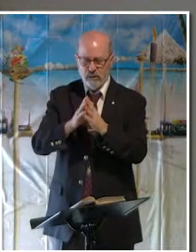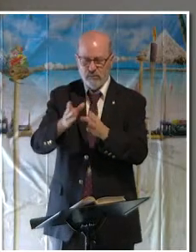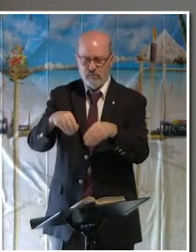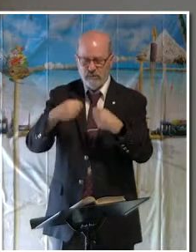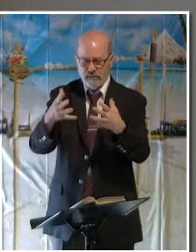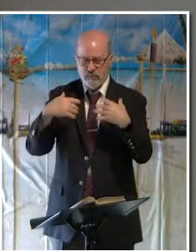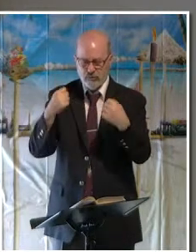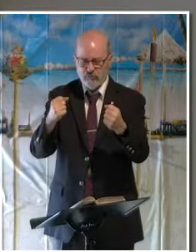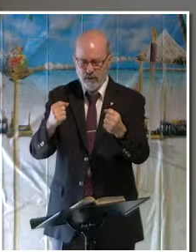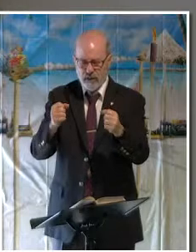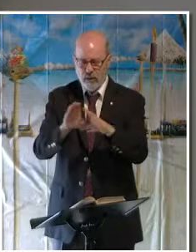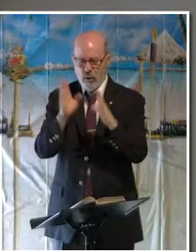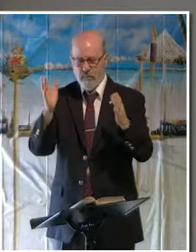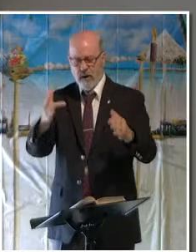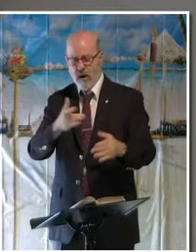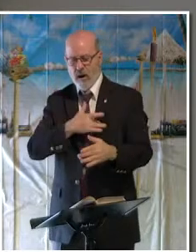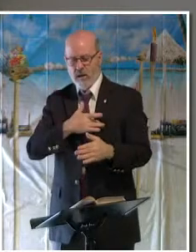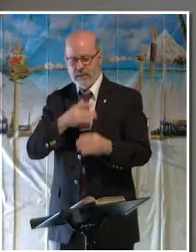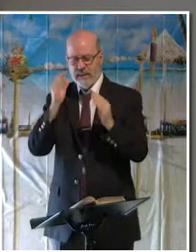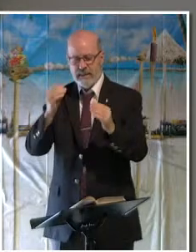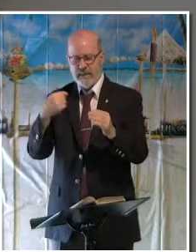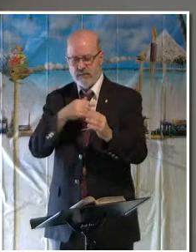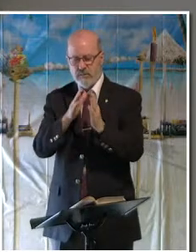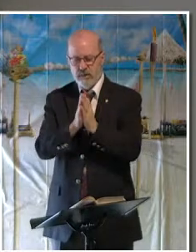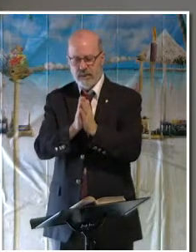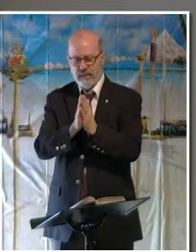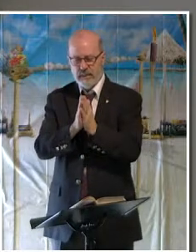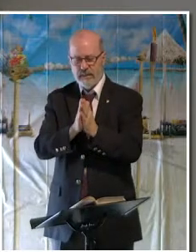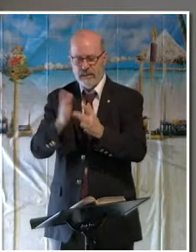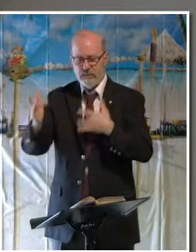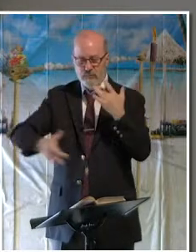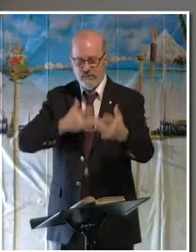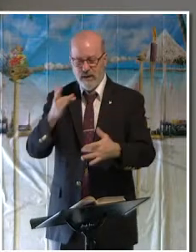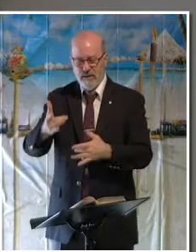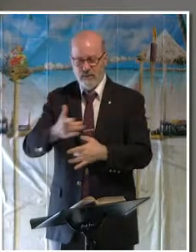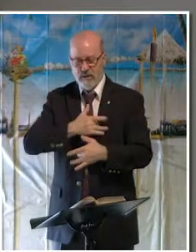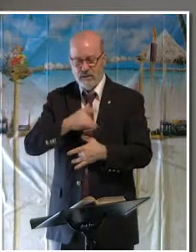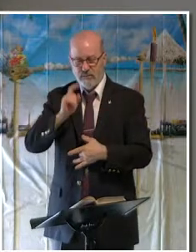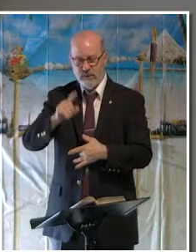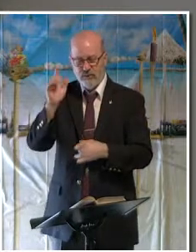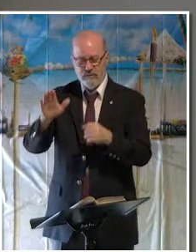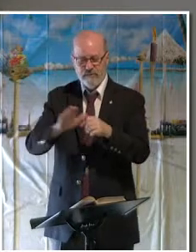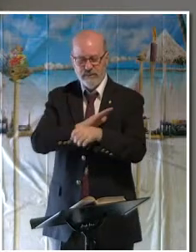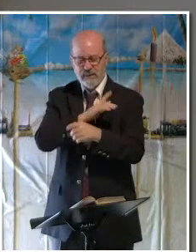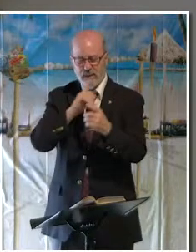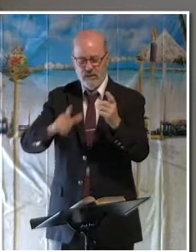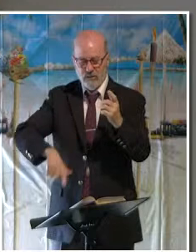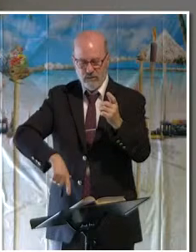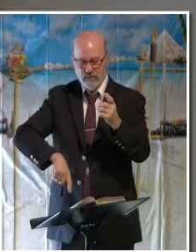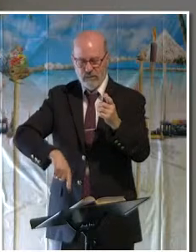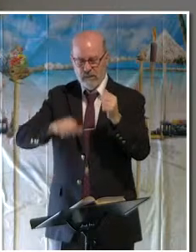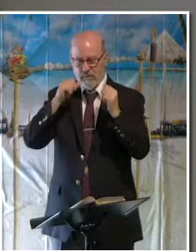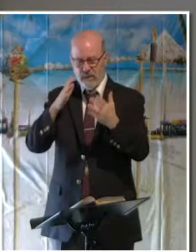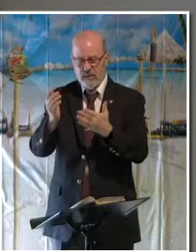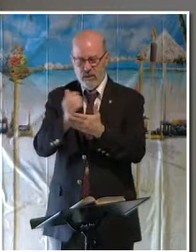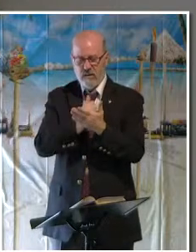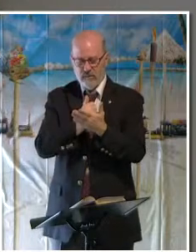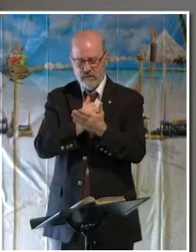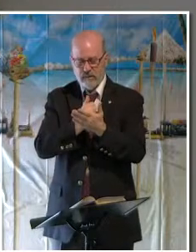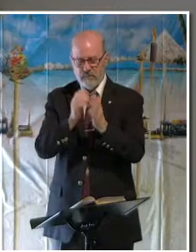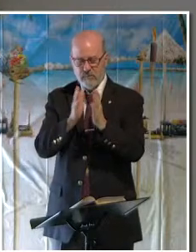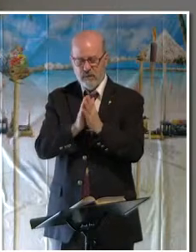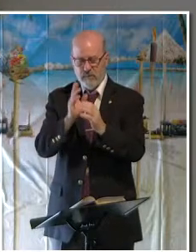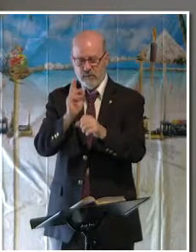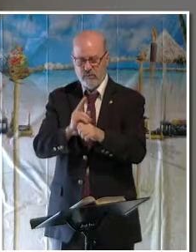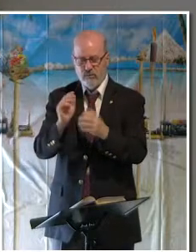him the strength. Open our hearts, Lord, and teach us, we pray. Revive our hearts as we need your filling, Lord. Bless this offering. Pray